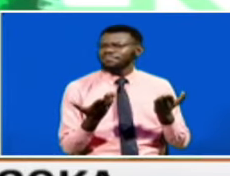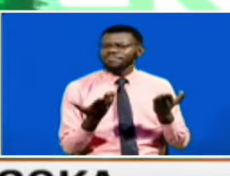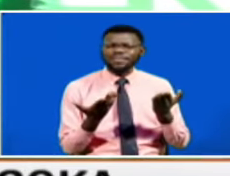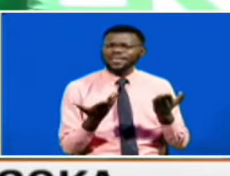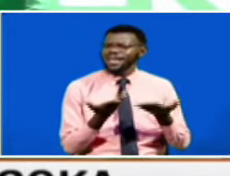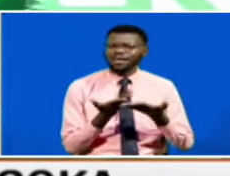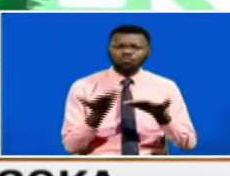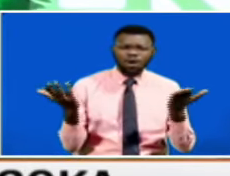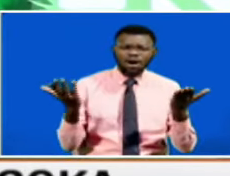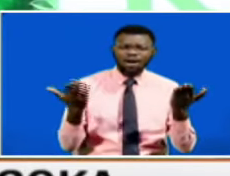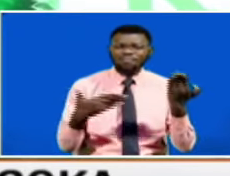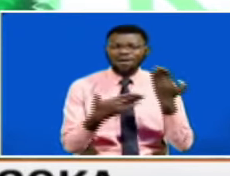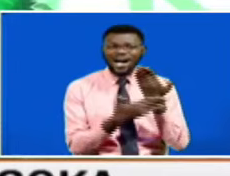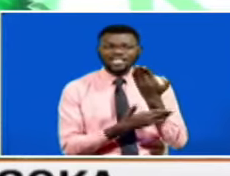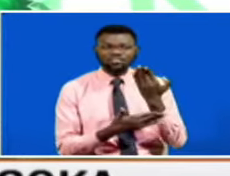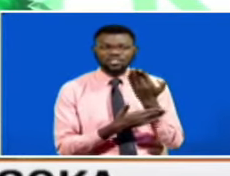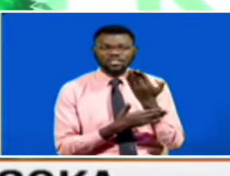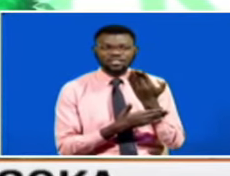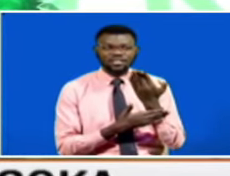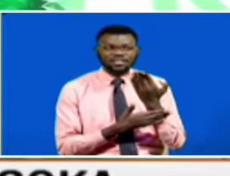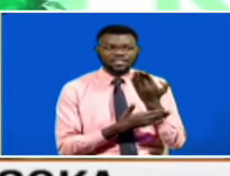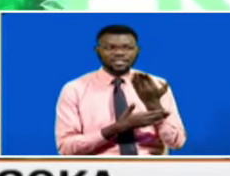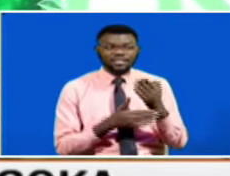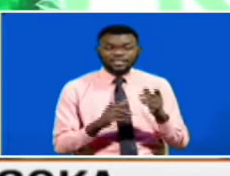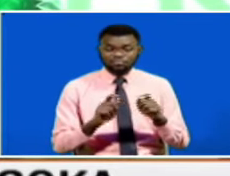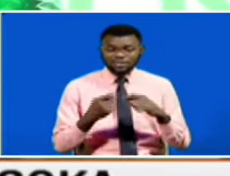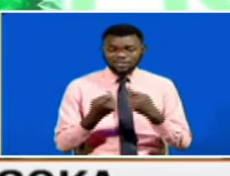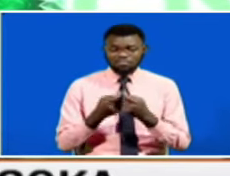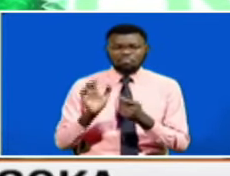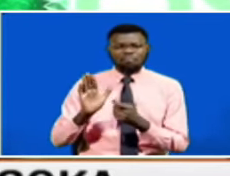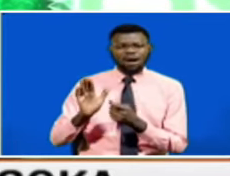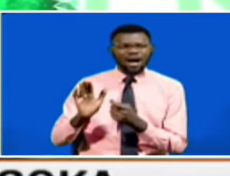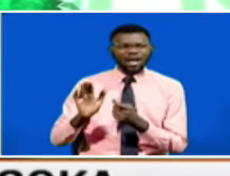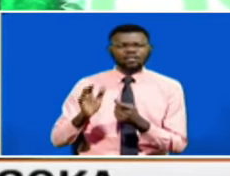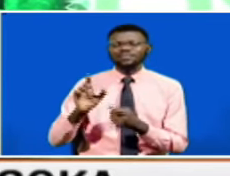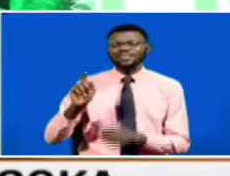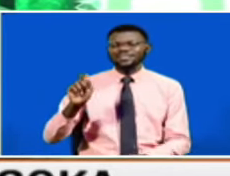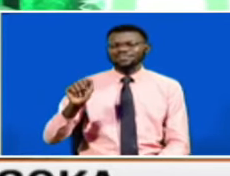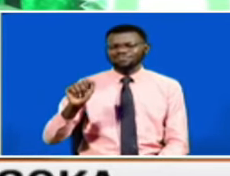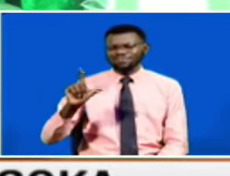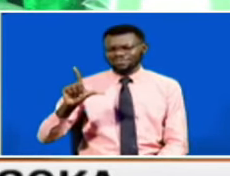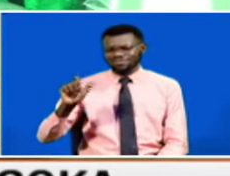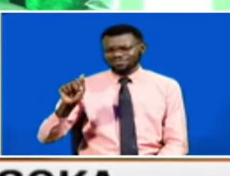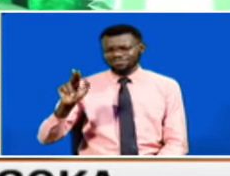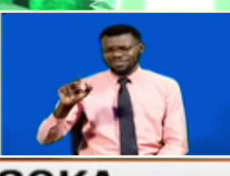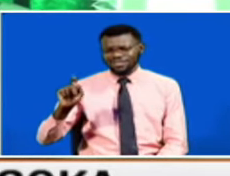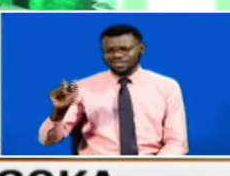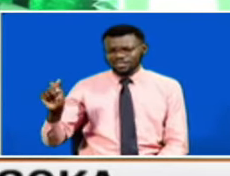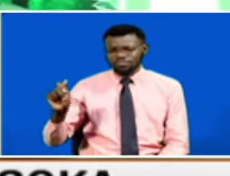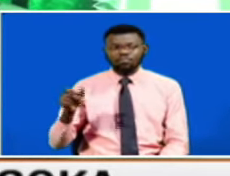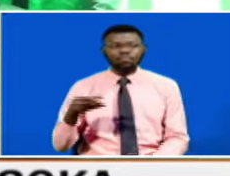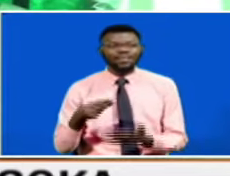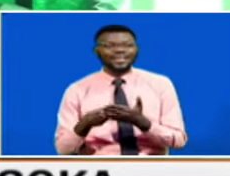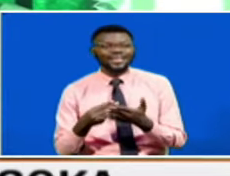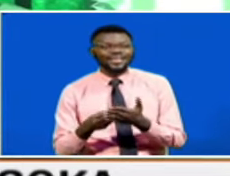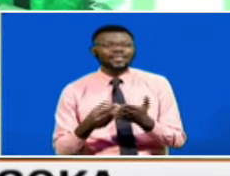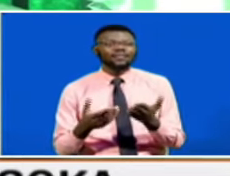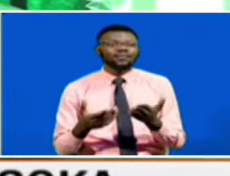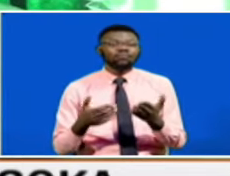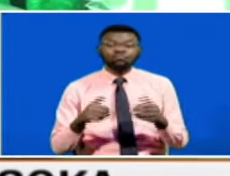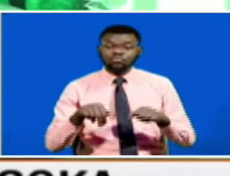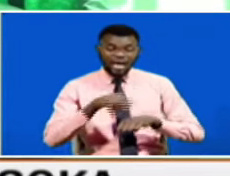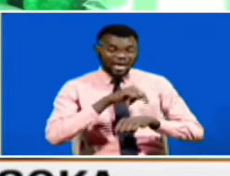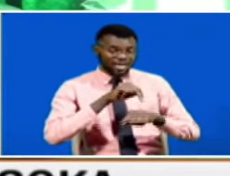country, from the Talanta Hela squad that was selected the national level, that was picked in the national